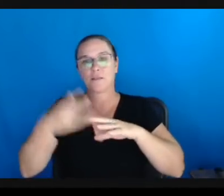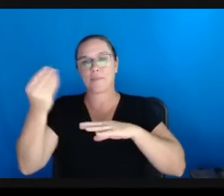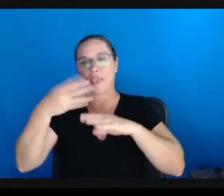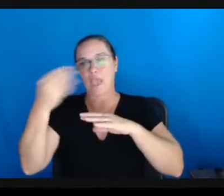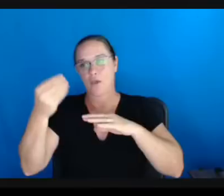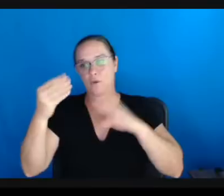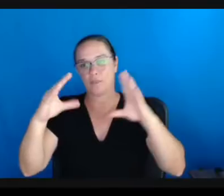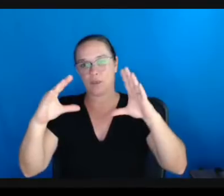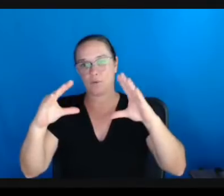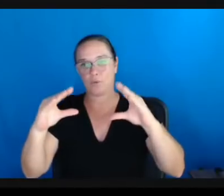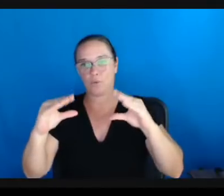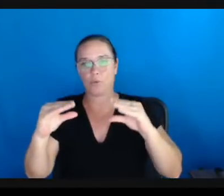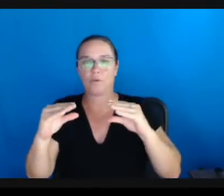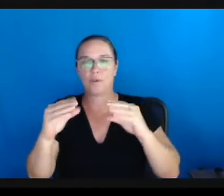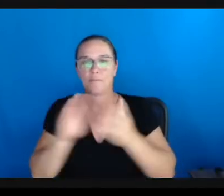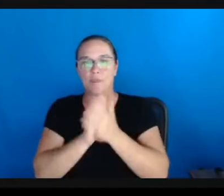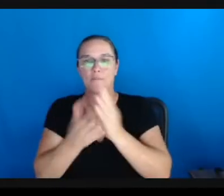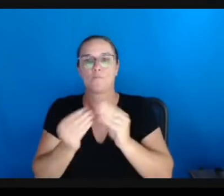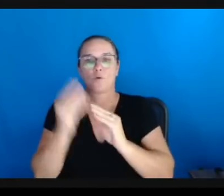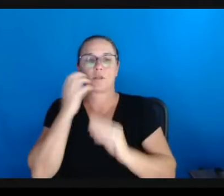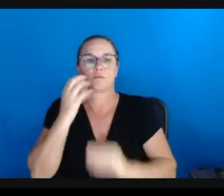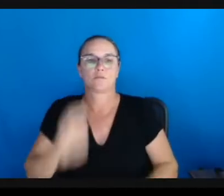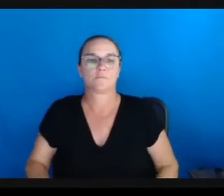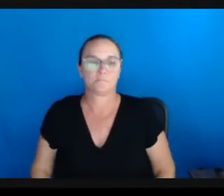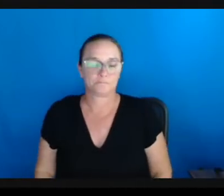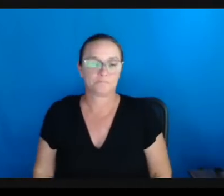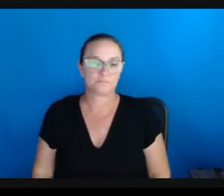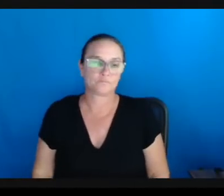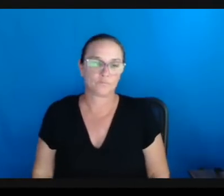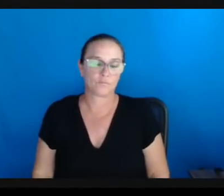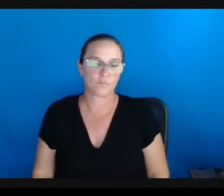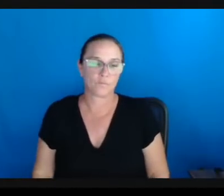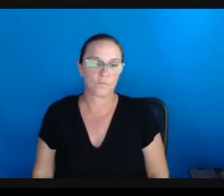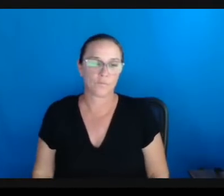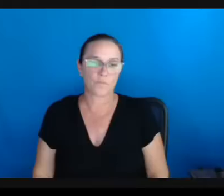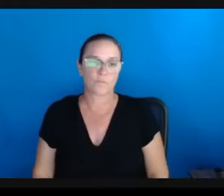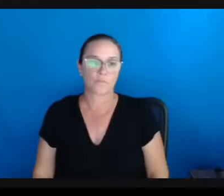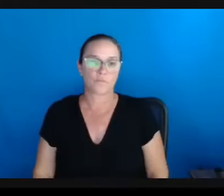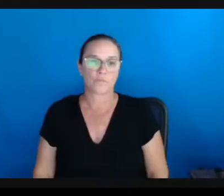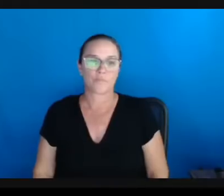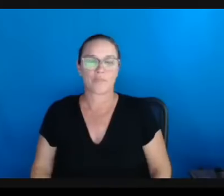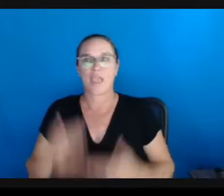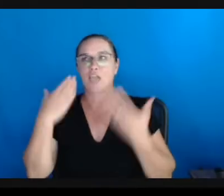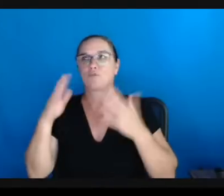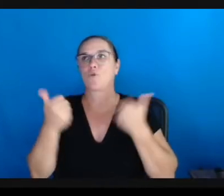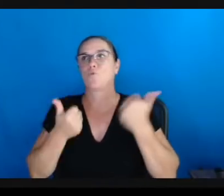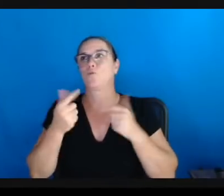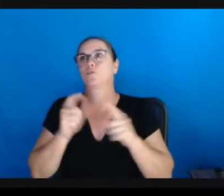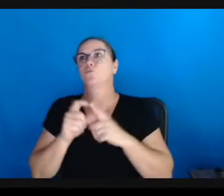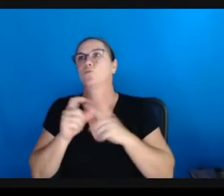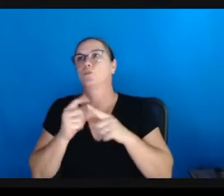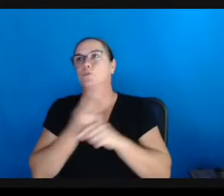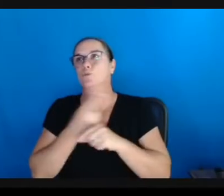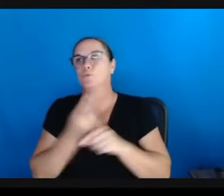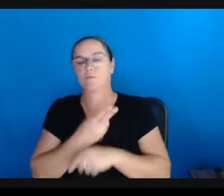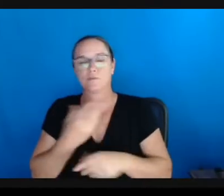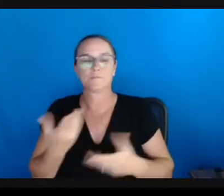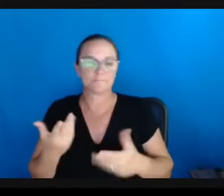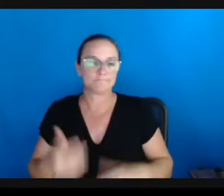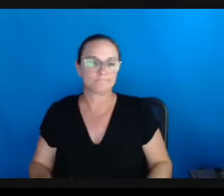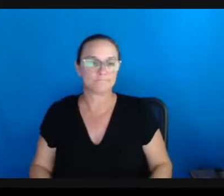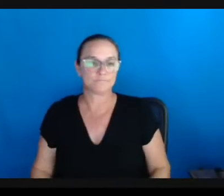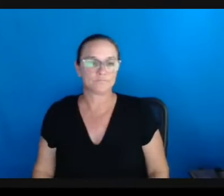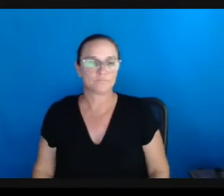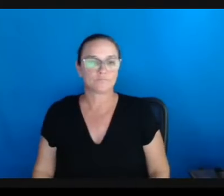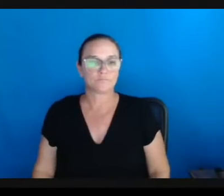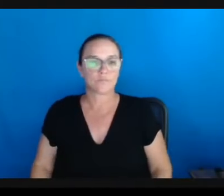just, I don't know what the right verb is to use here, right? But it's shrinking down there,